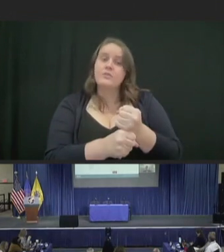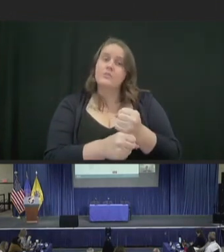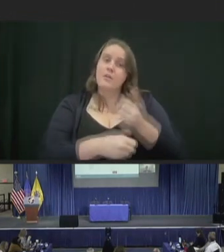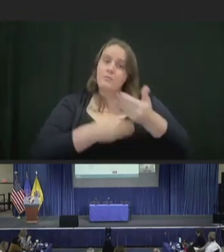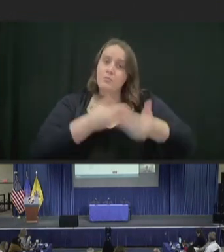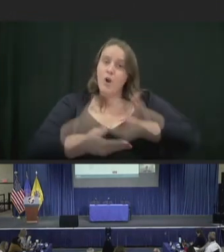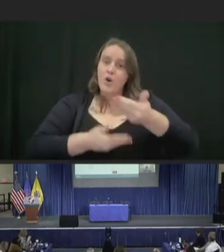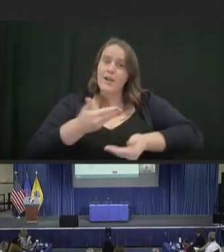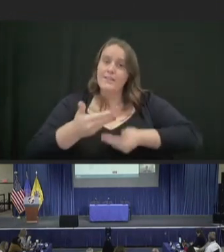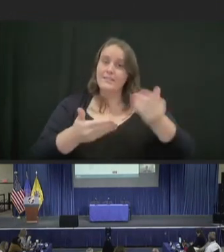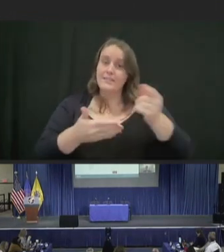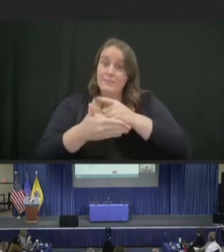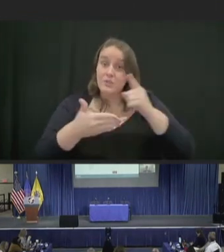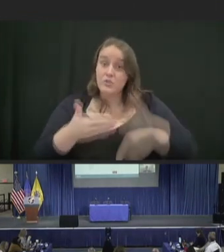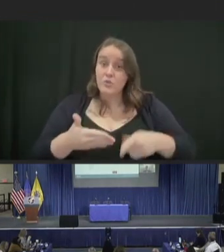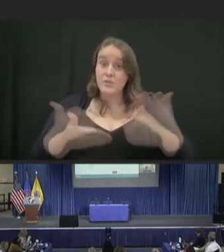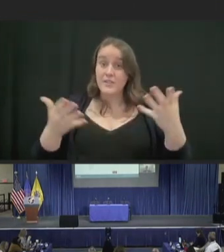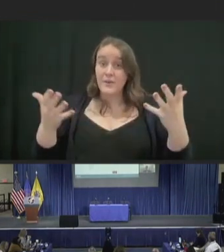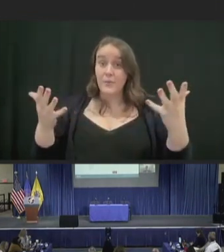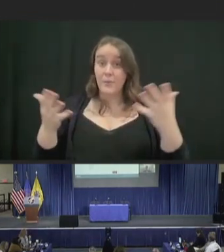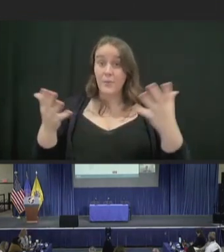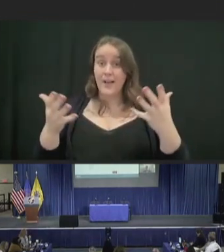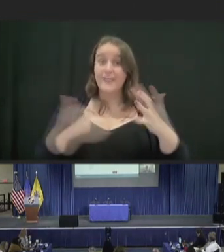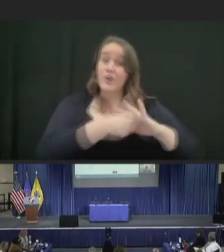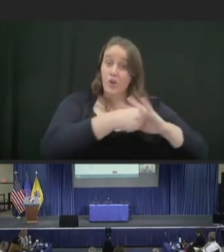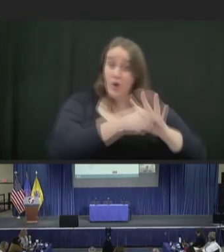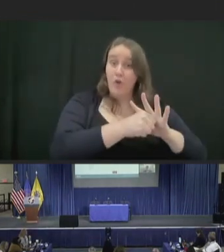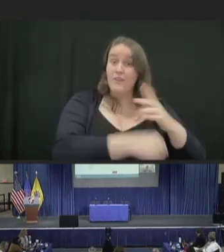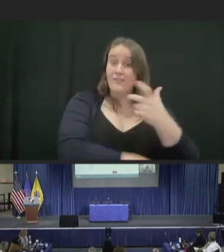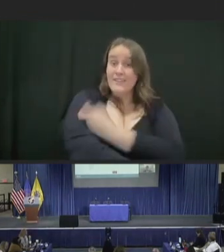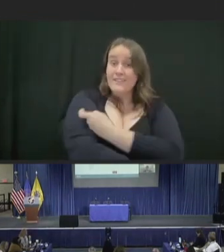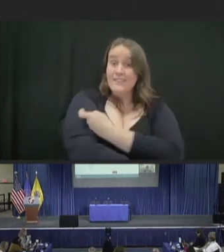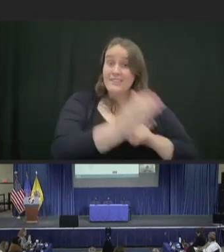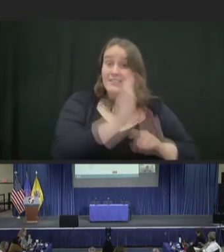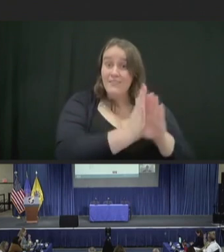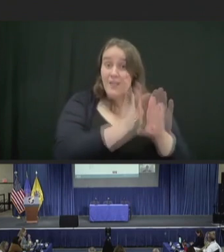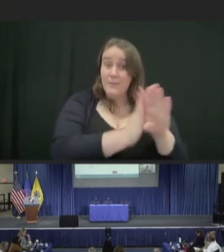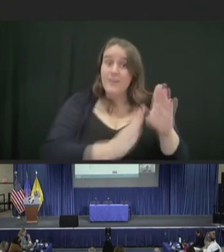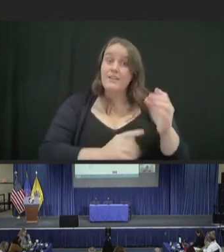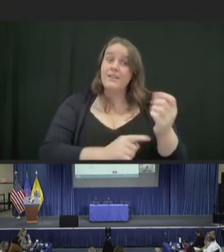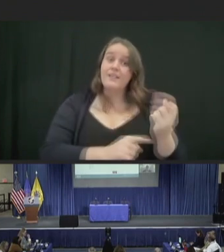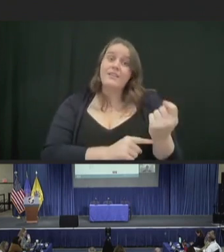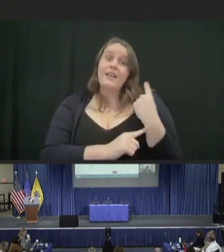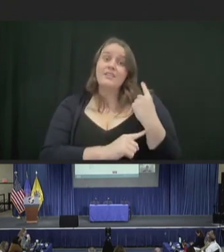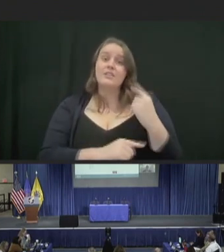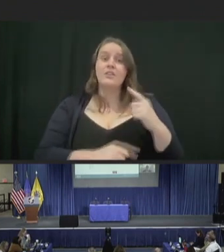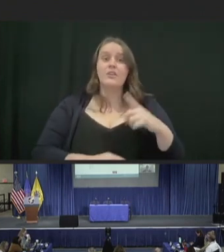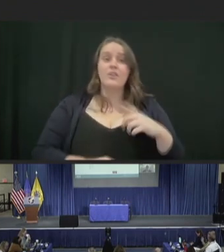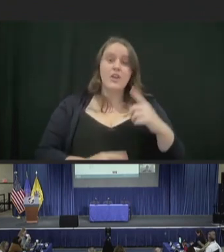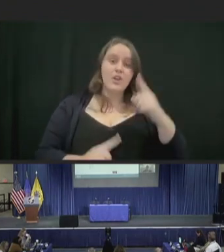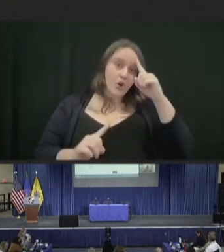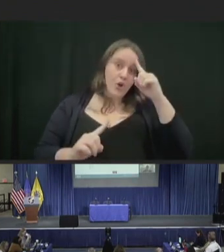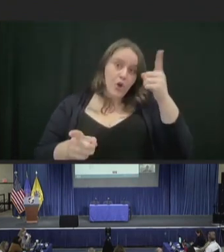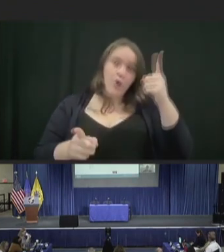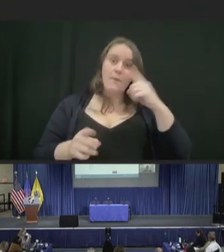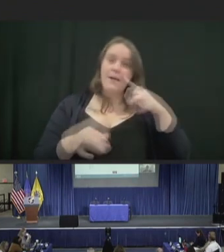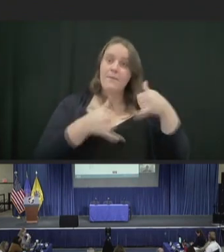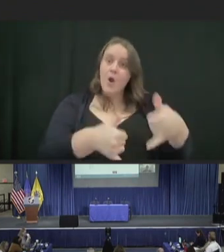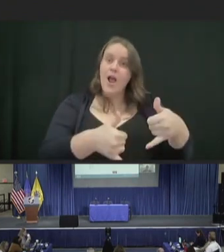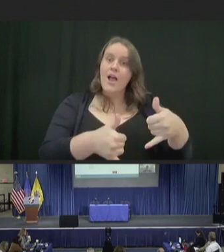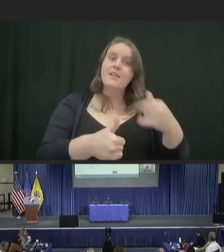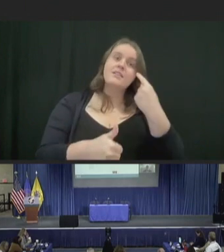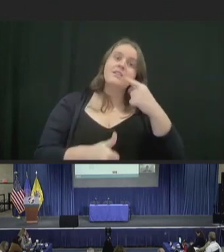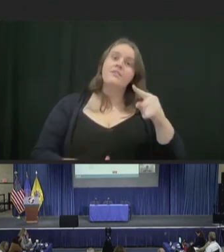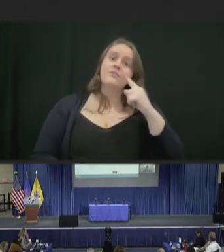in COVID vaccine development. Notably, last year, the Nobel Prize awarded to Drs. Weissman and